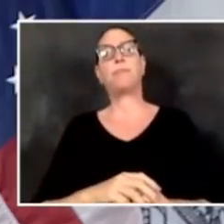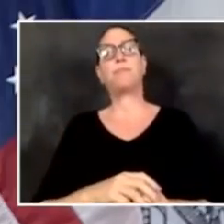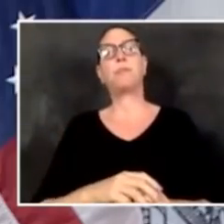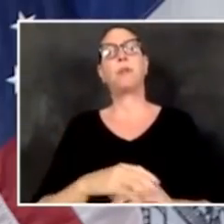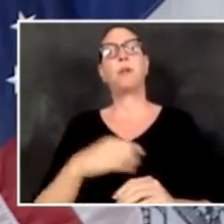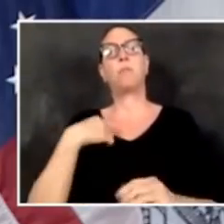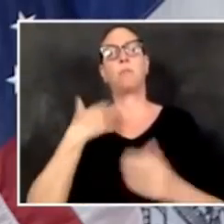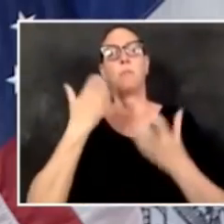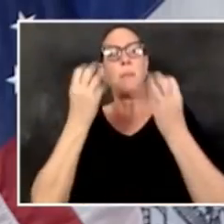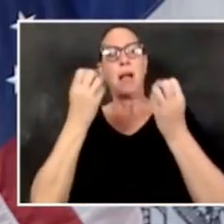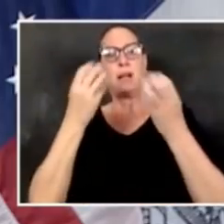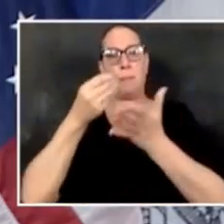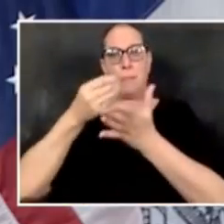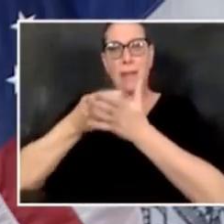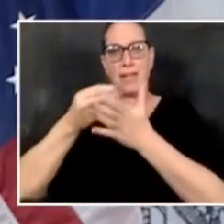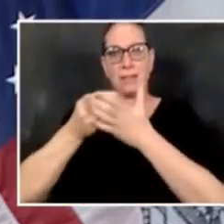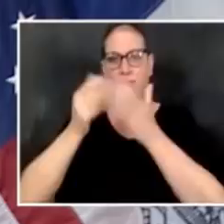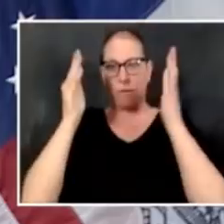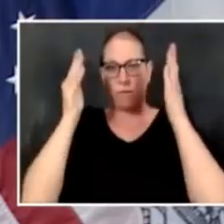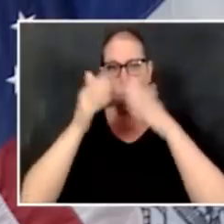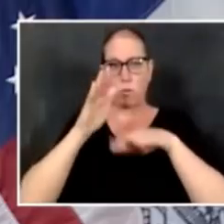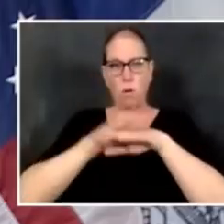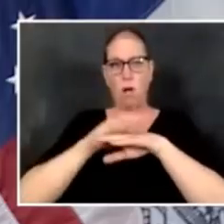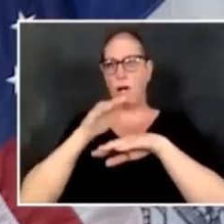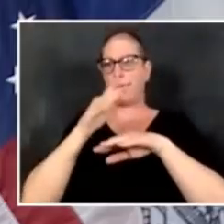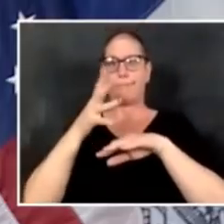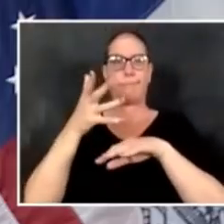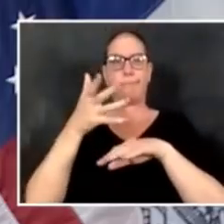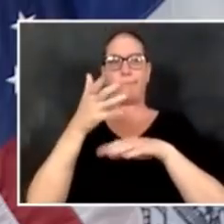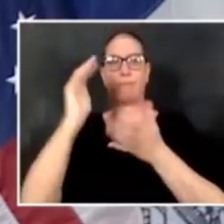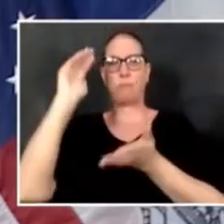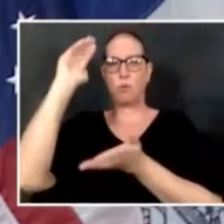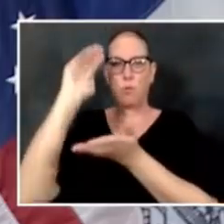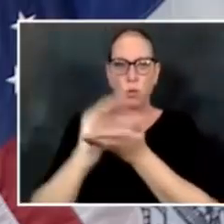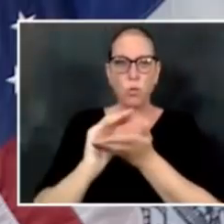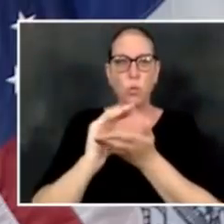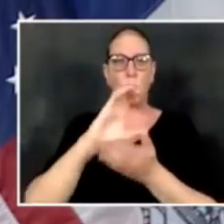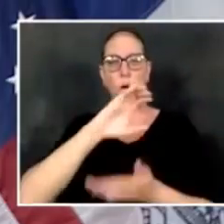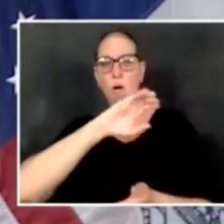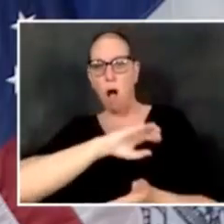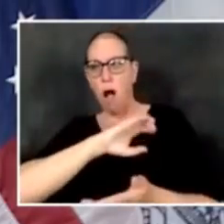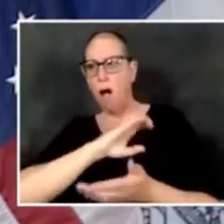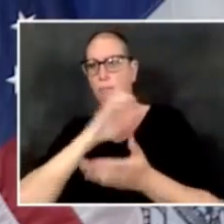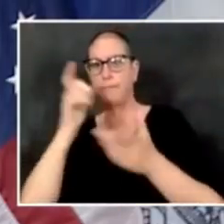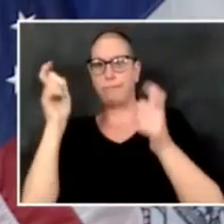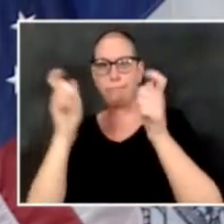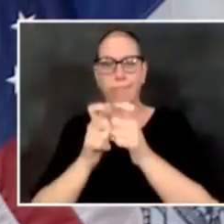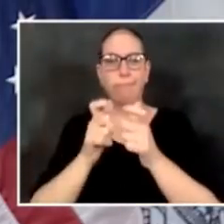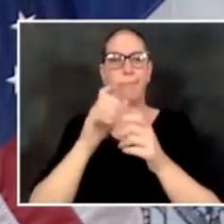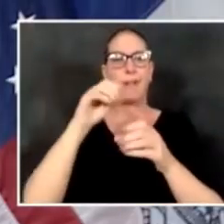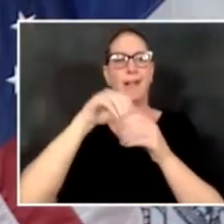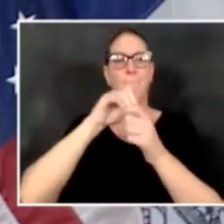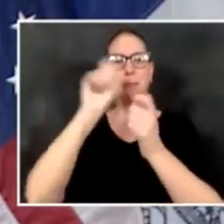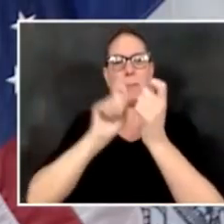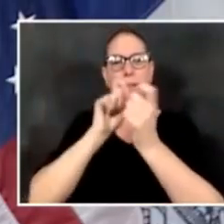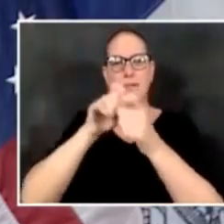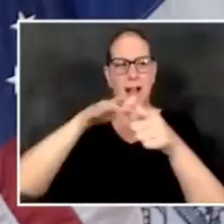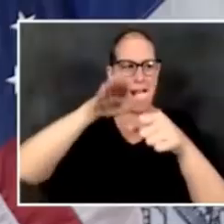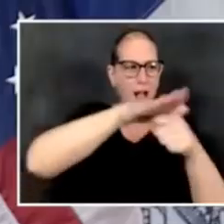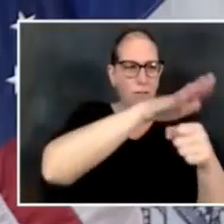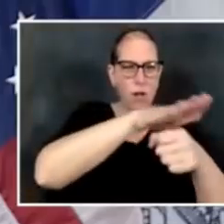still see incidents like this where officers oftentimes, and in this case, with histories of